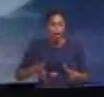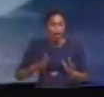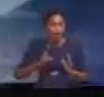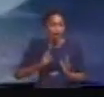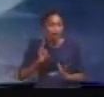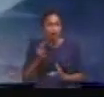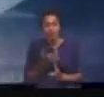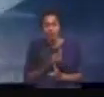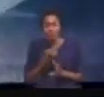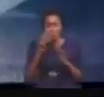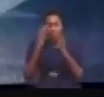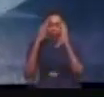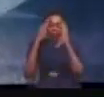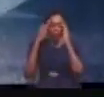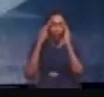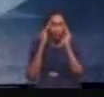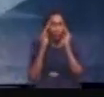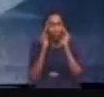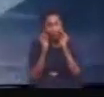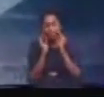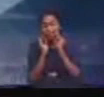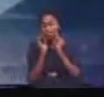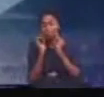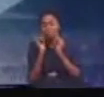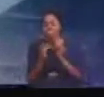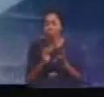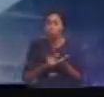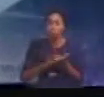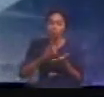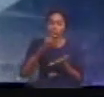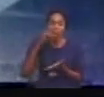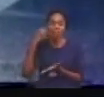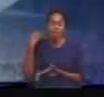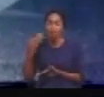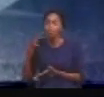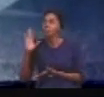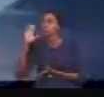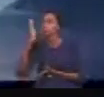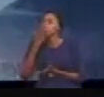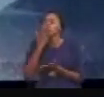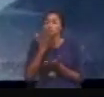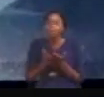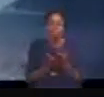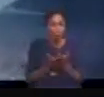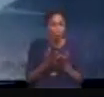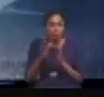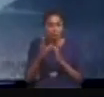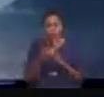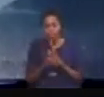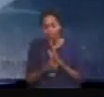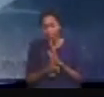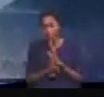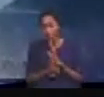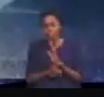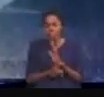presence. Let us experience the glory of your